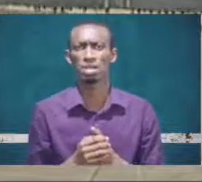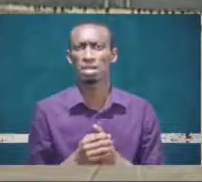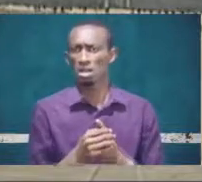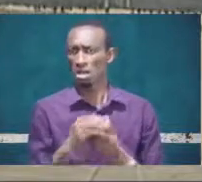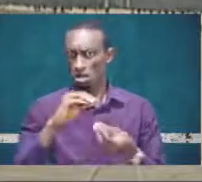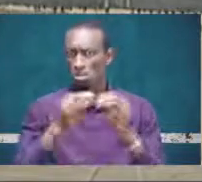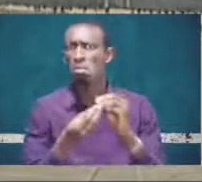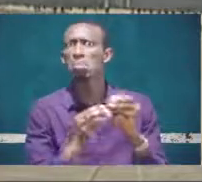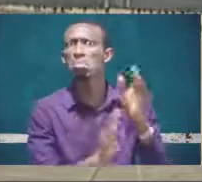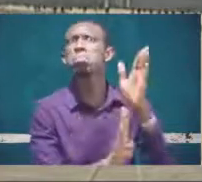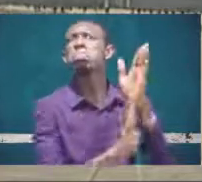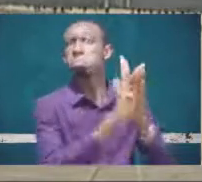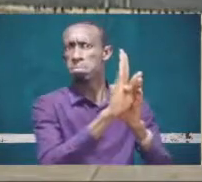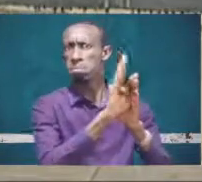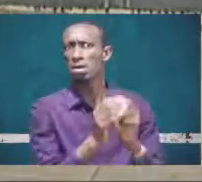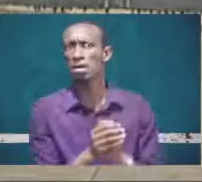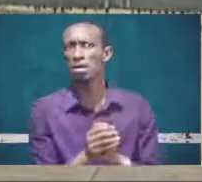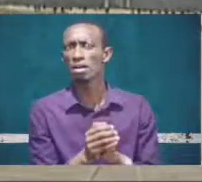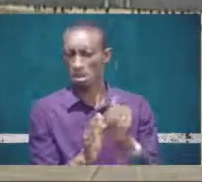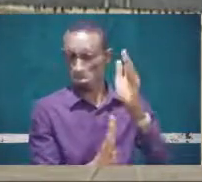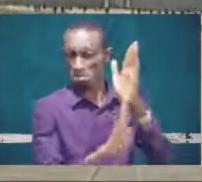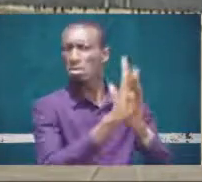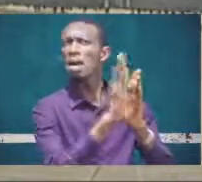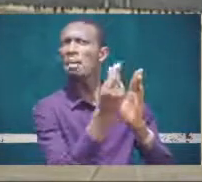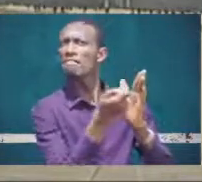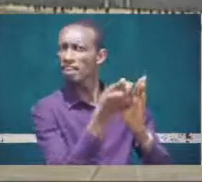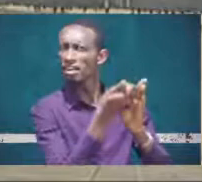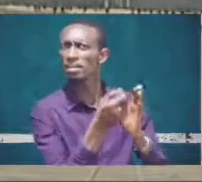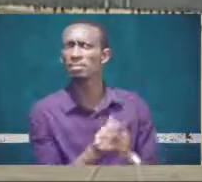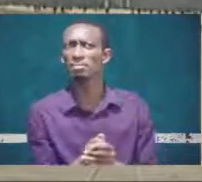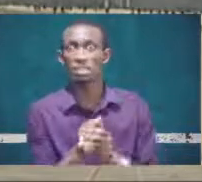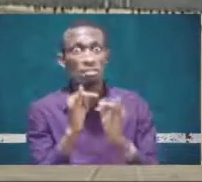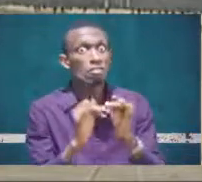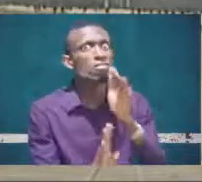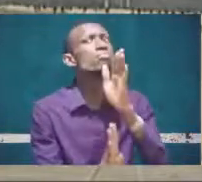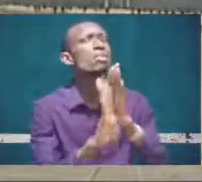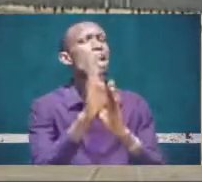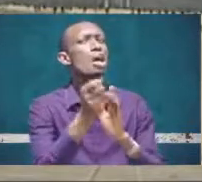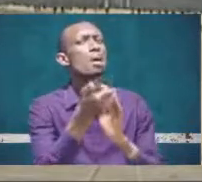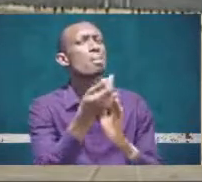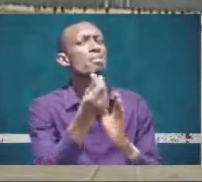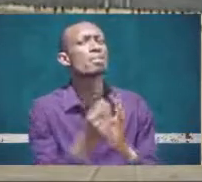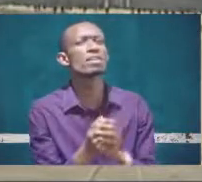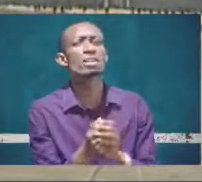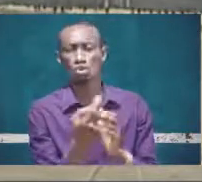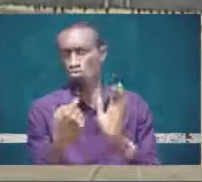increase, what is the effect of an increase in price? If there is an increase in price of